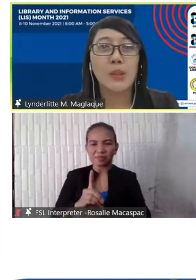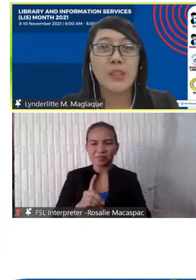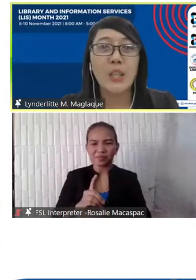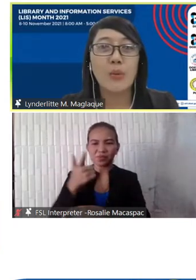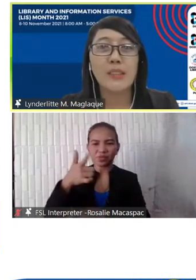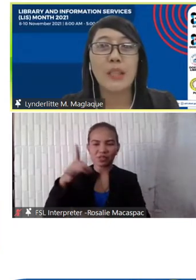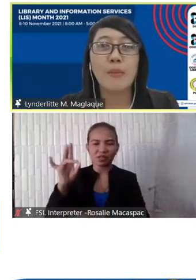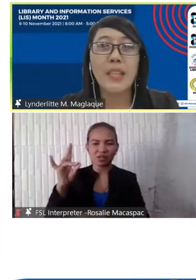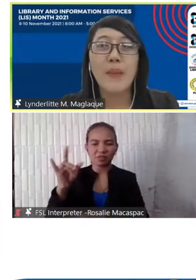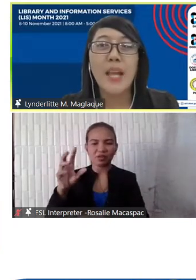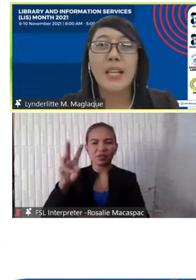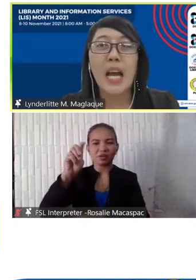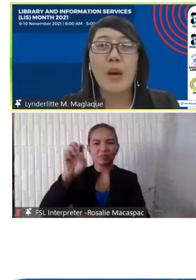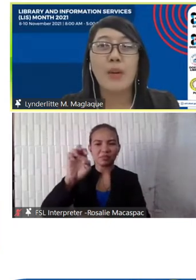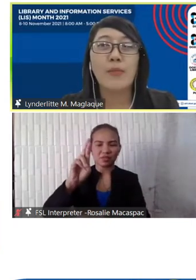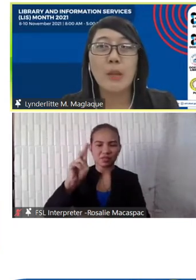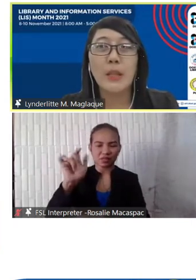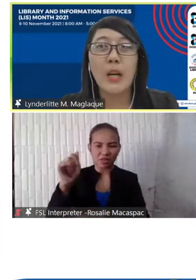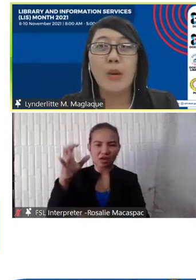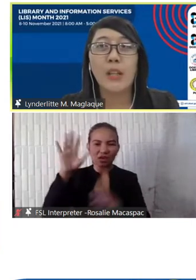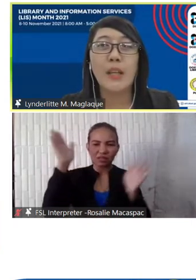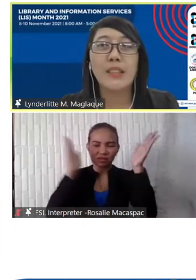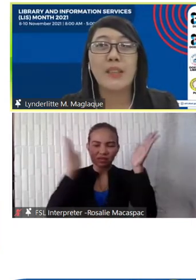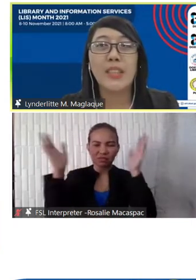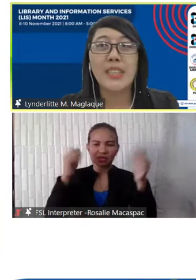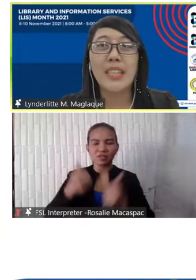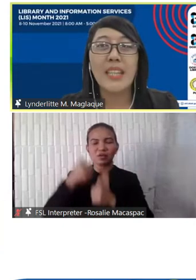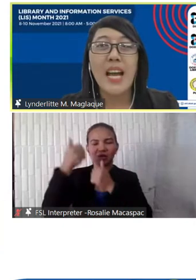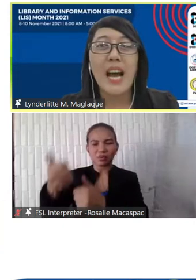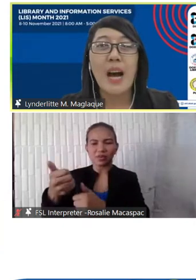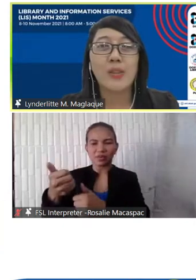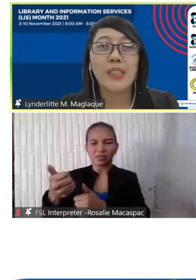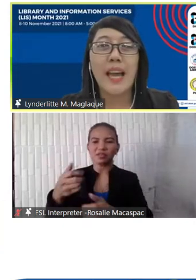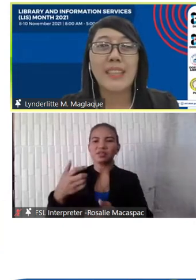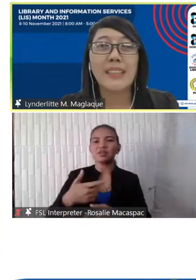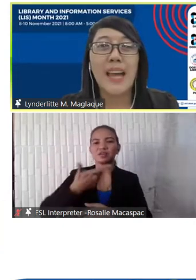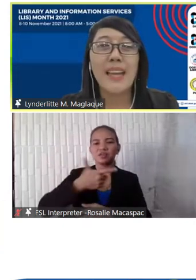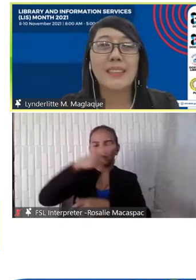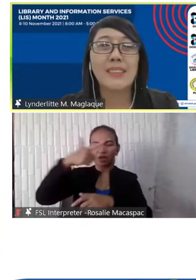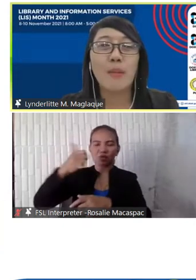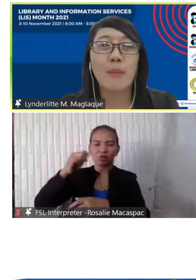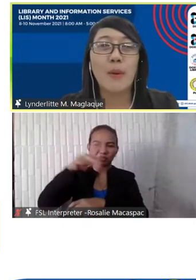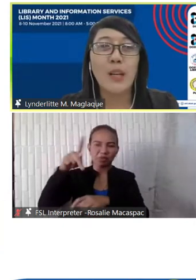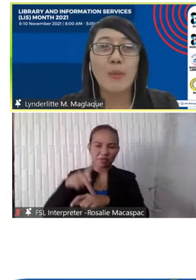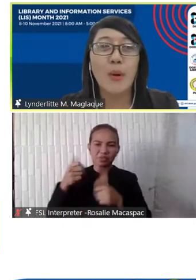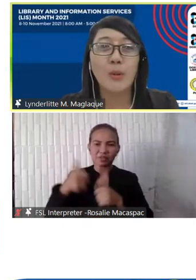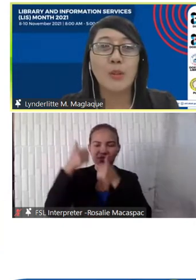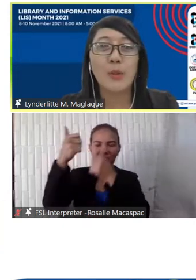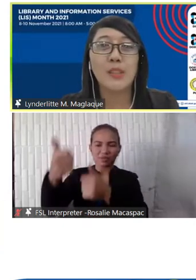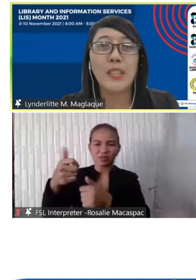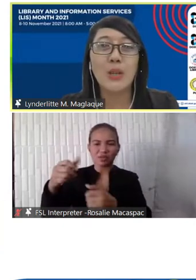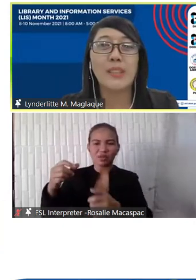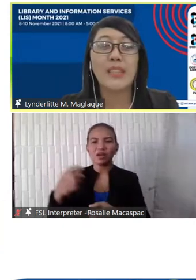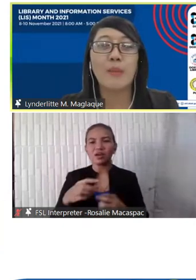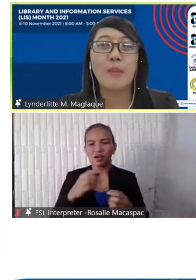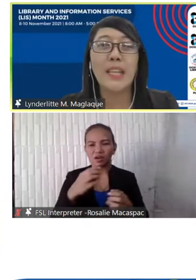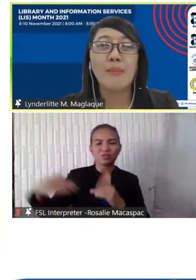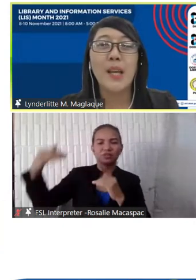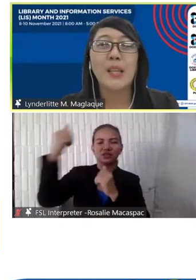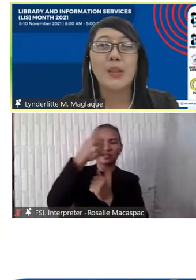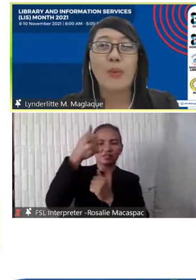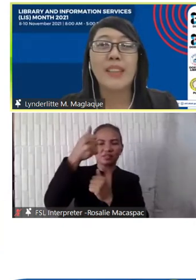Award for DOST-STII, Gawad Filipino Award 2017, Outstanding Science TV Program Host for